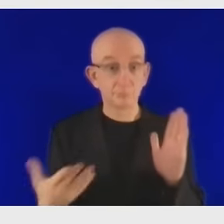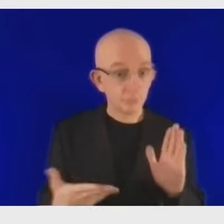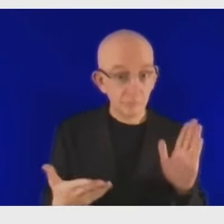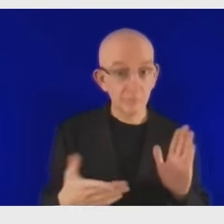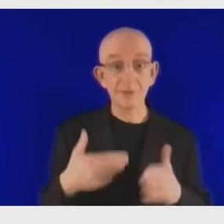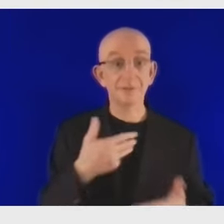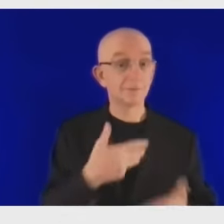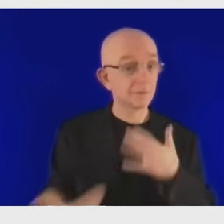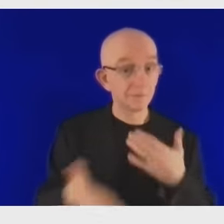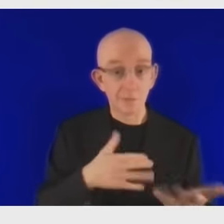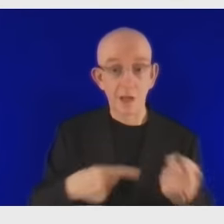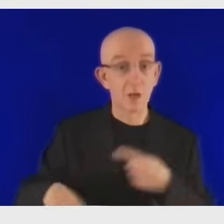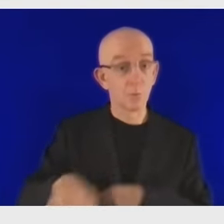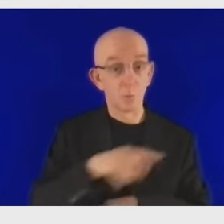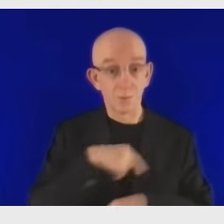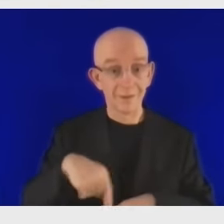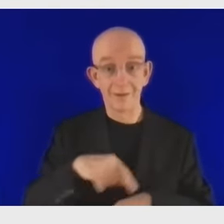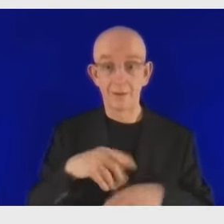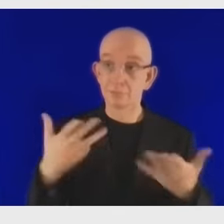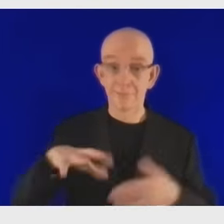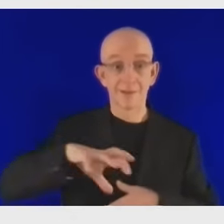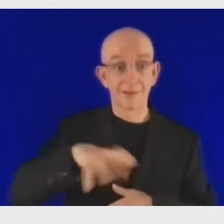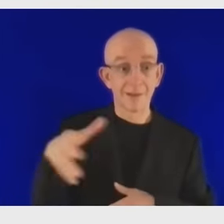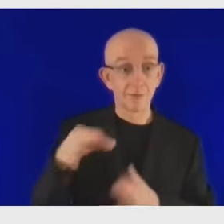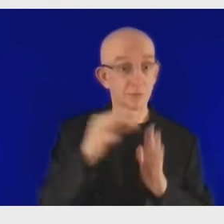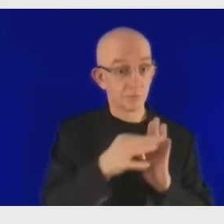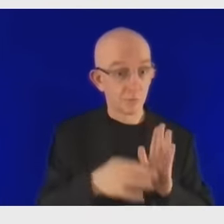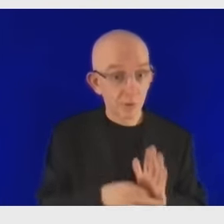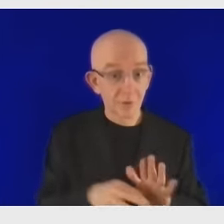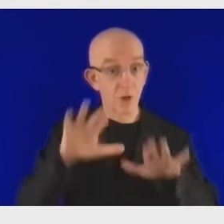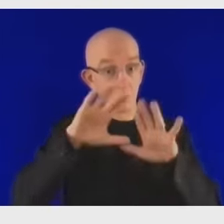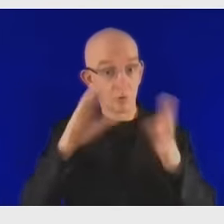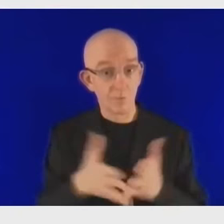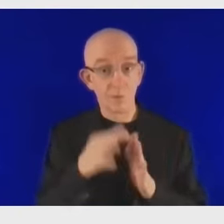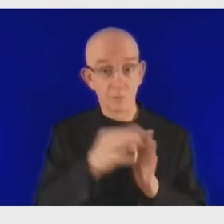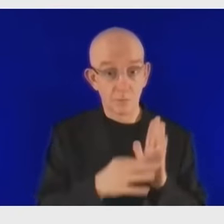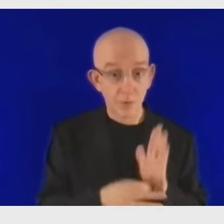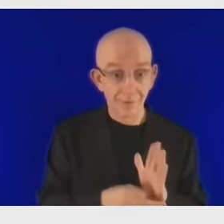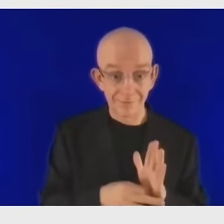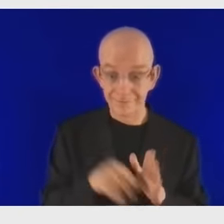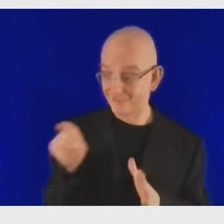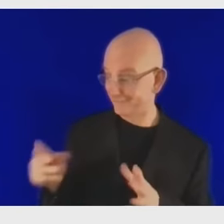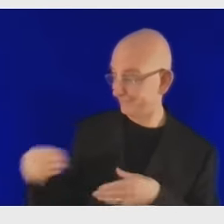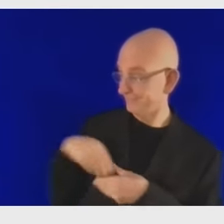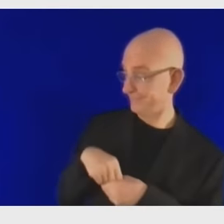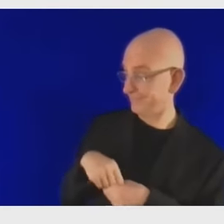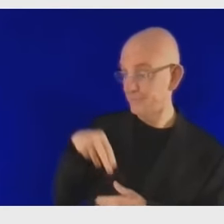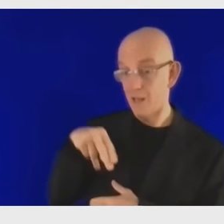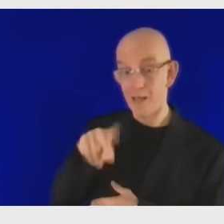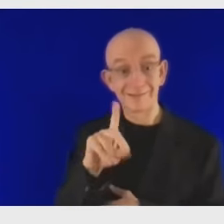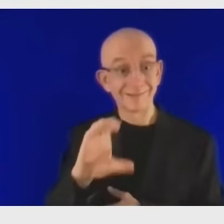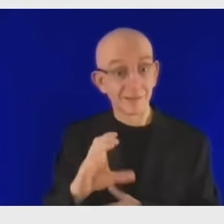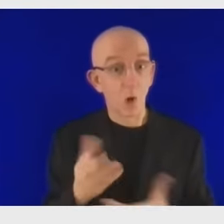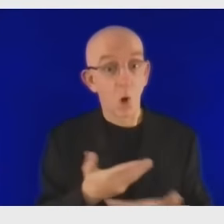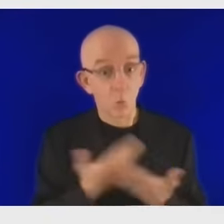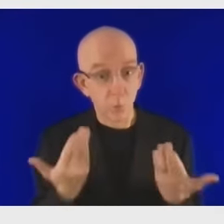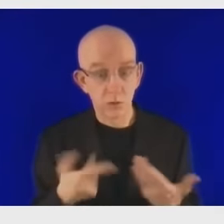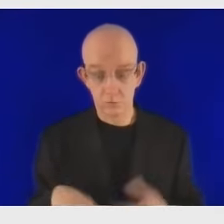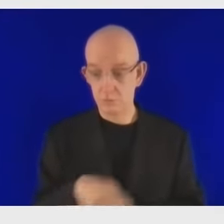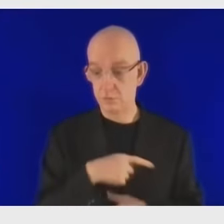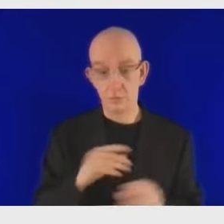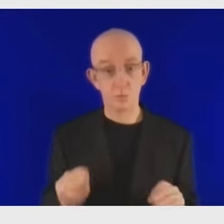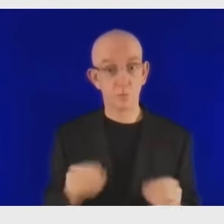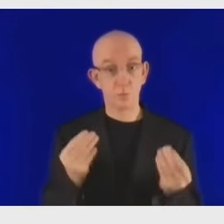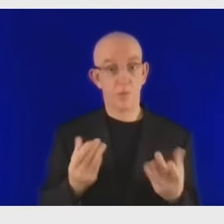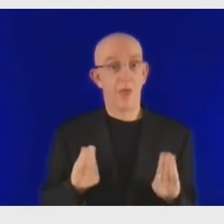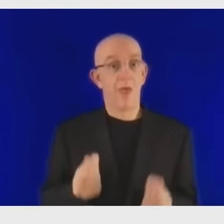in the NDCs, it is very difficult for us young people also to push forward and advocate it. So my lastly, I would like